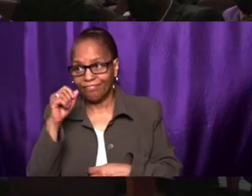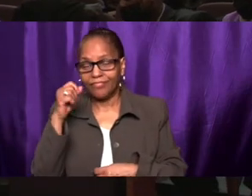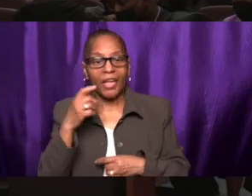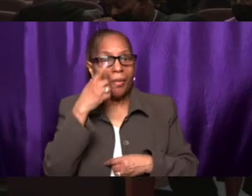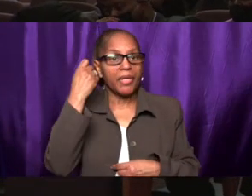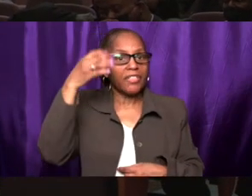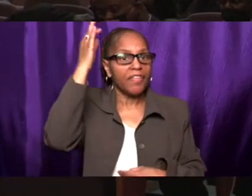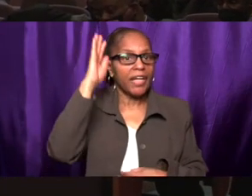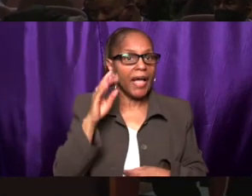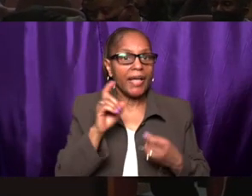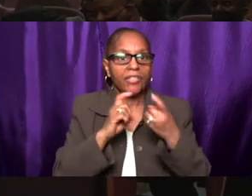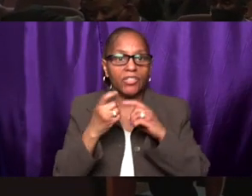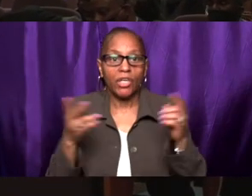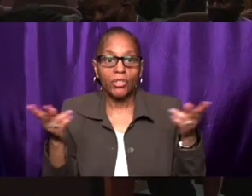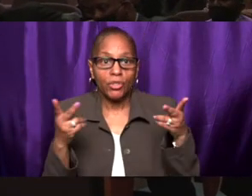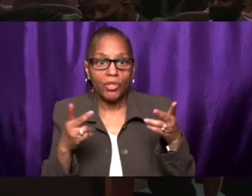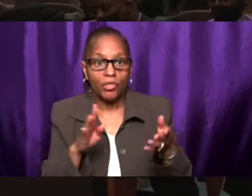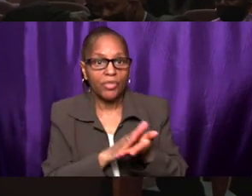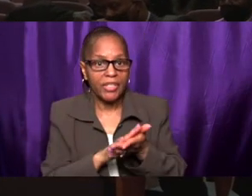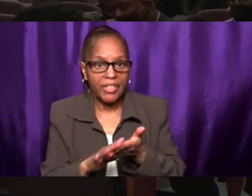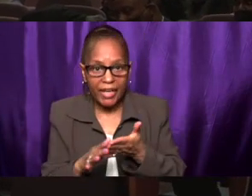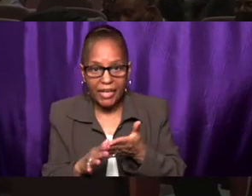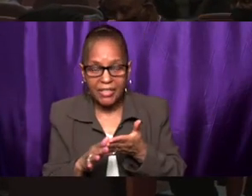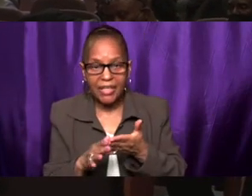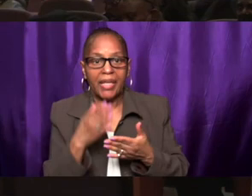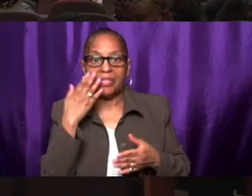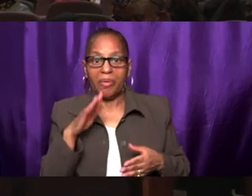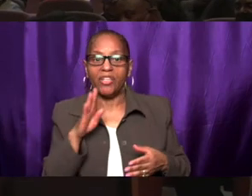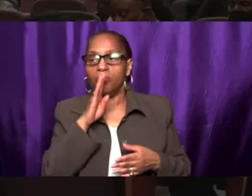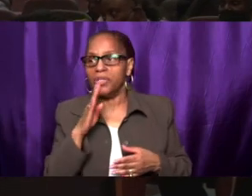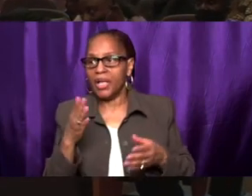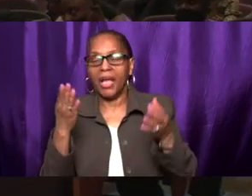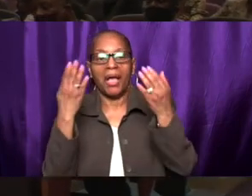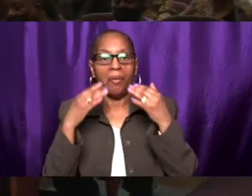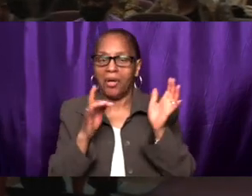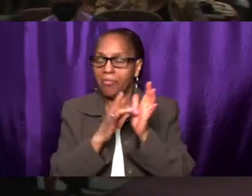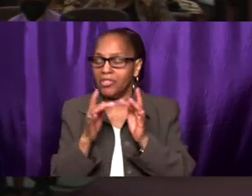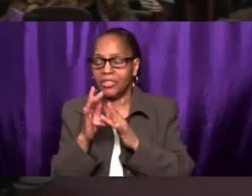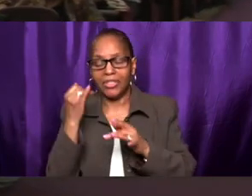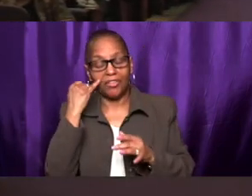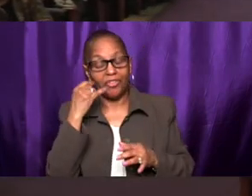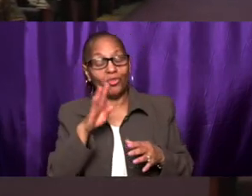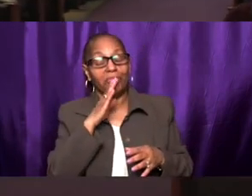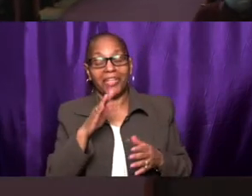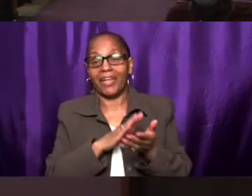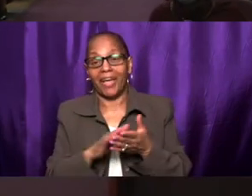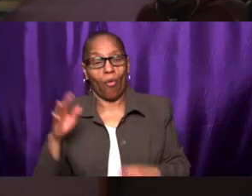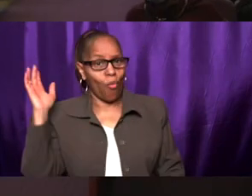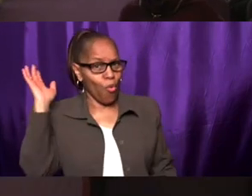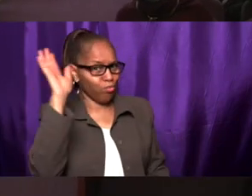Because if God can transform you and you nice as hellish as you've been, it'd be like, I'm coming to Jesus because of you being nice.